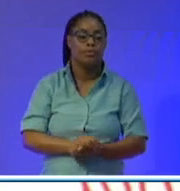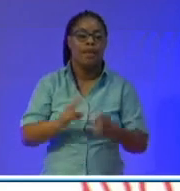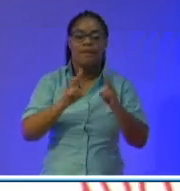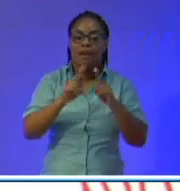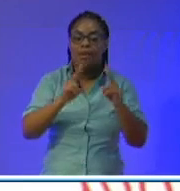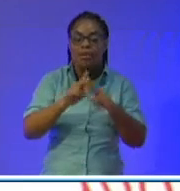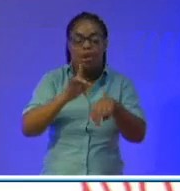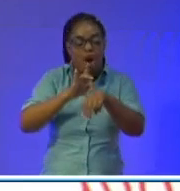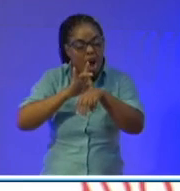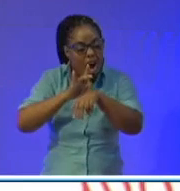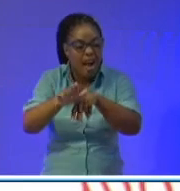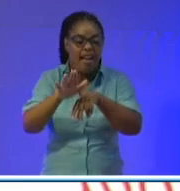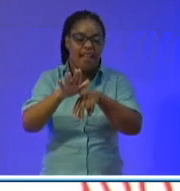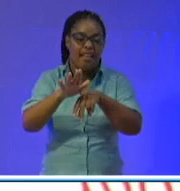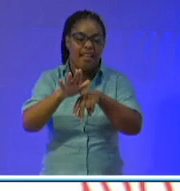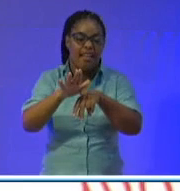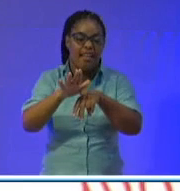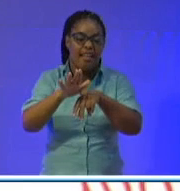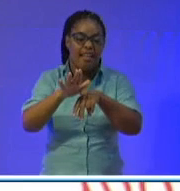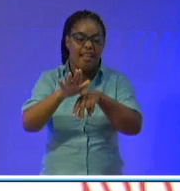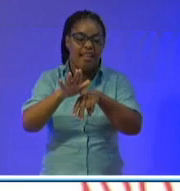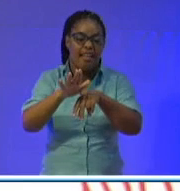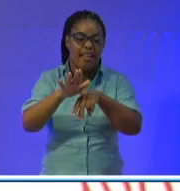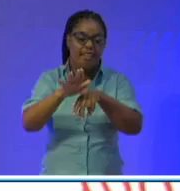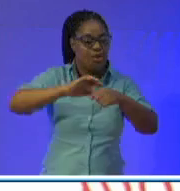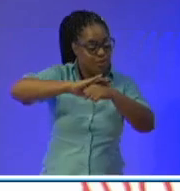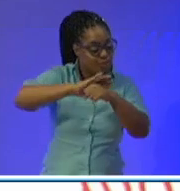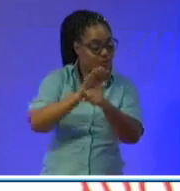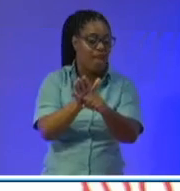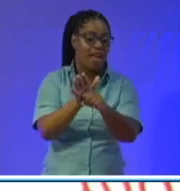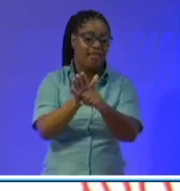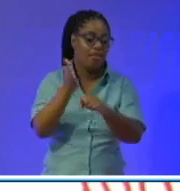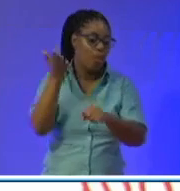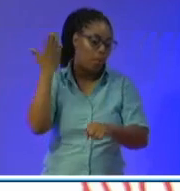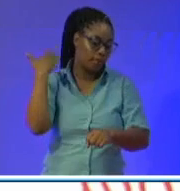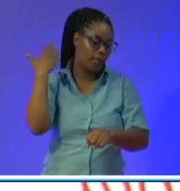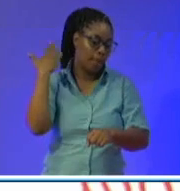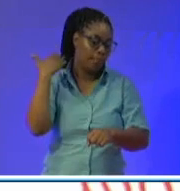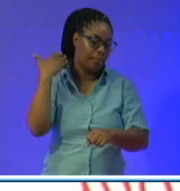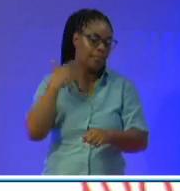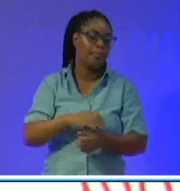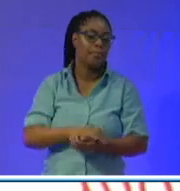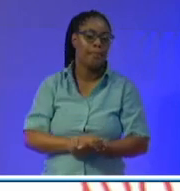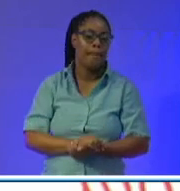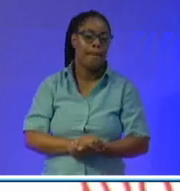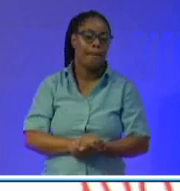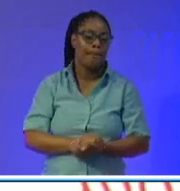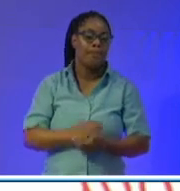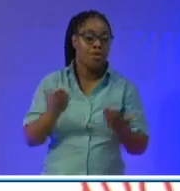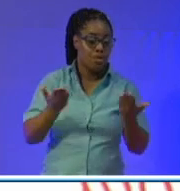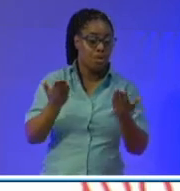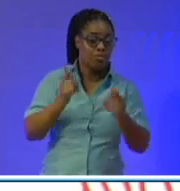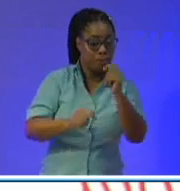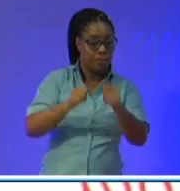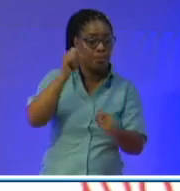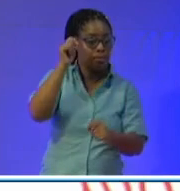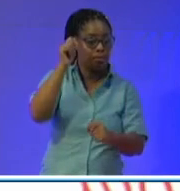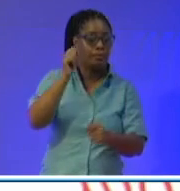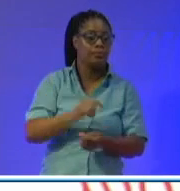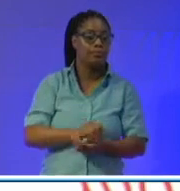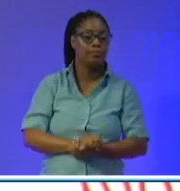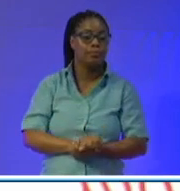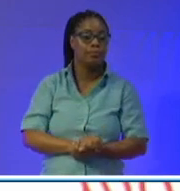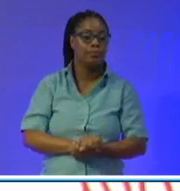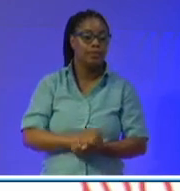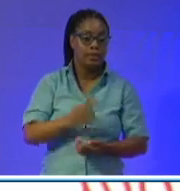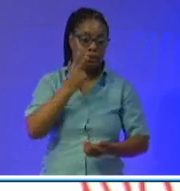epidemic, some cases in China where they had mother-to-child transmission.